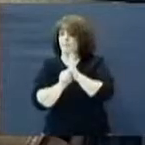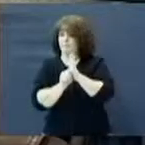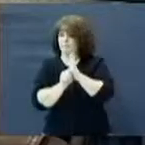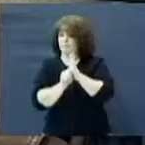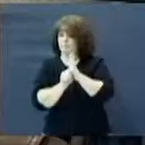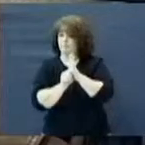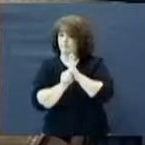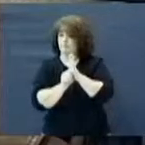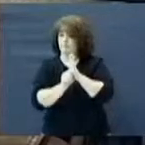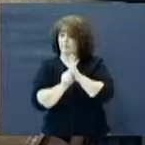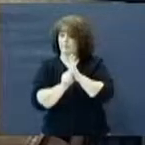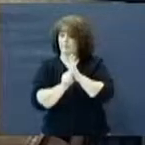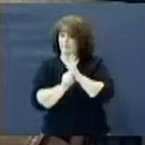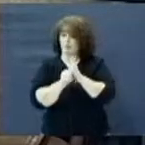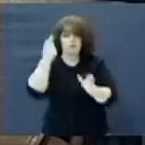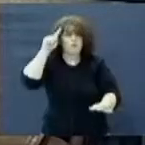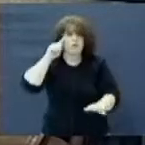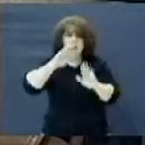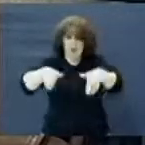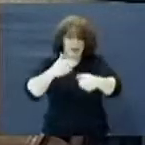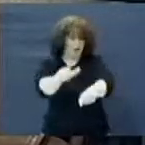and even for how long?